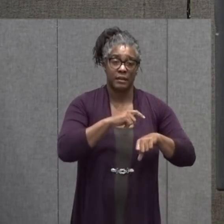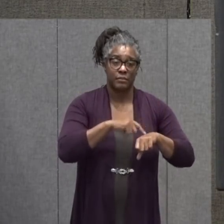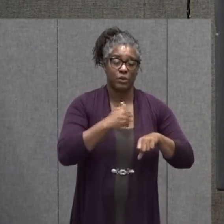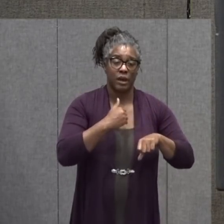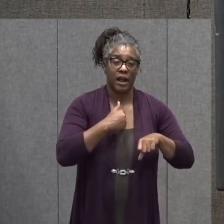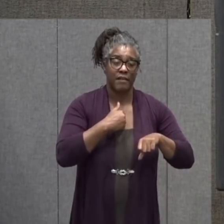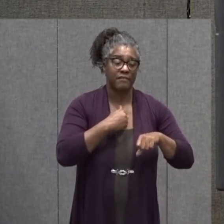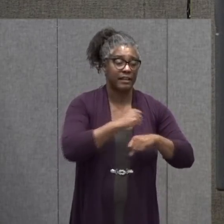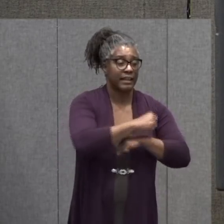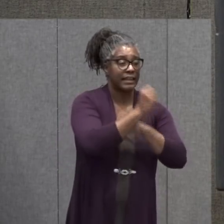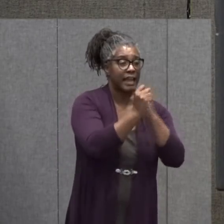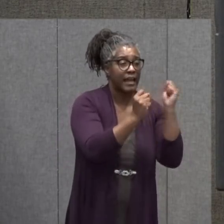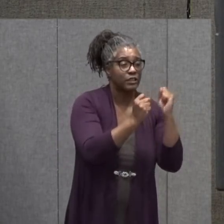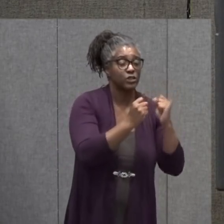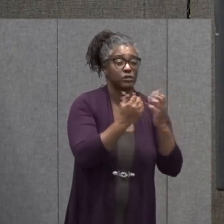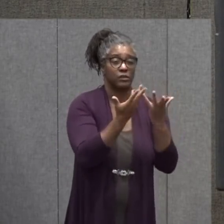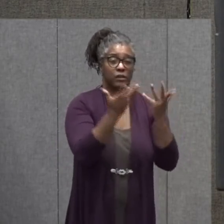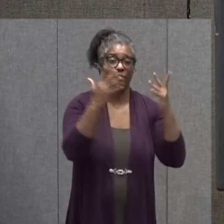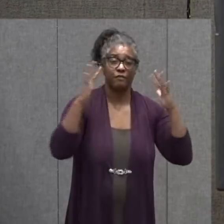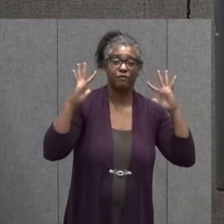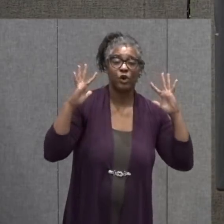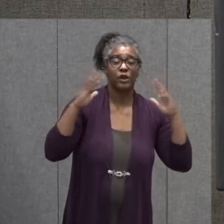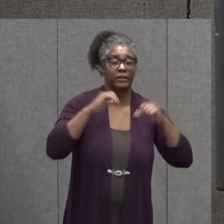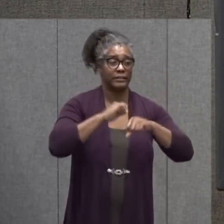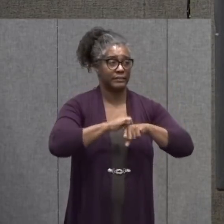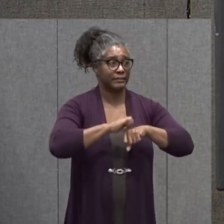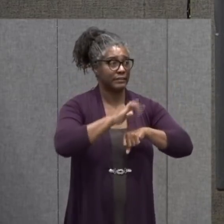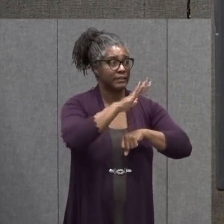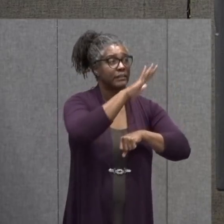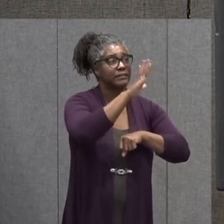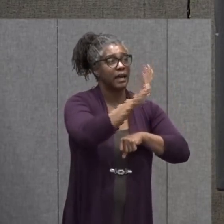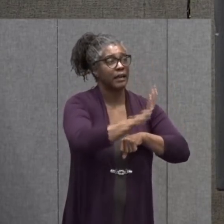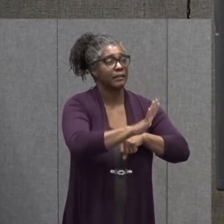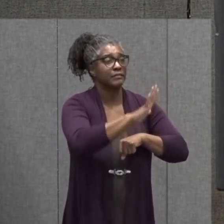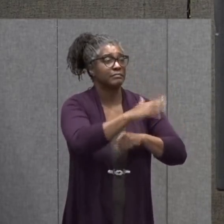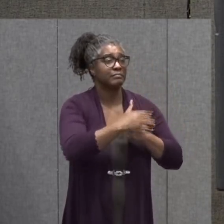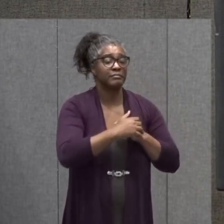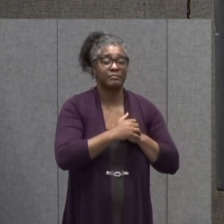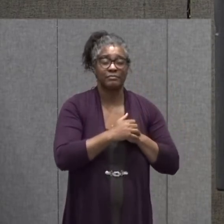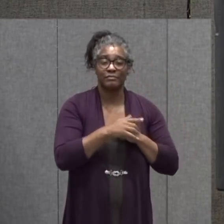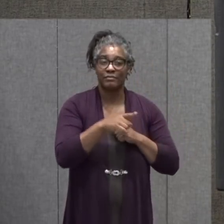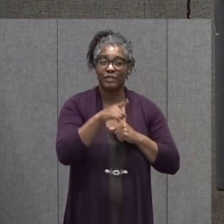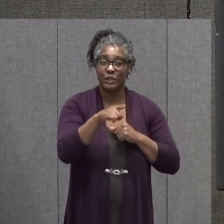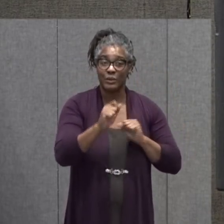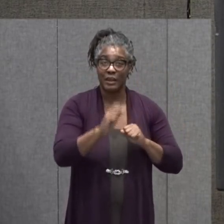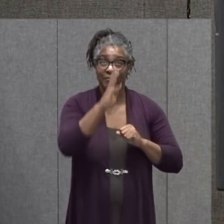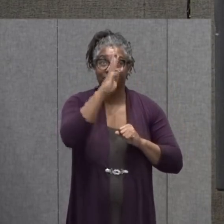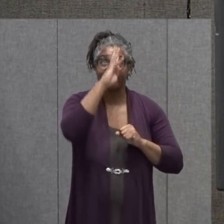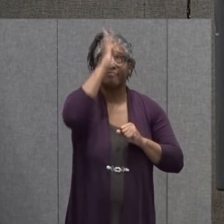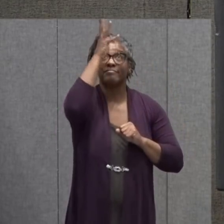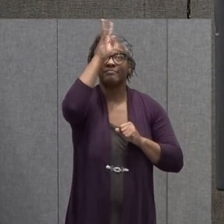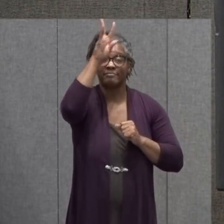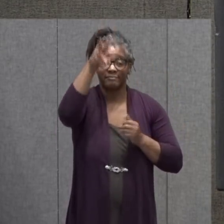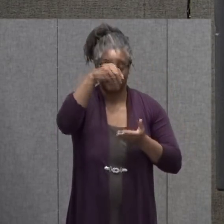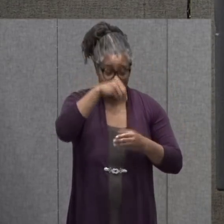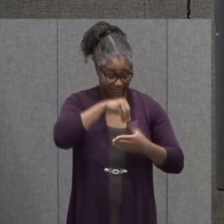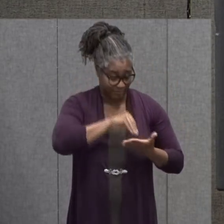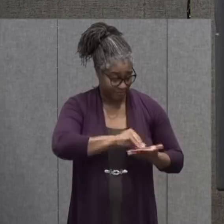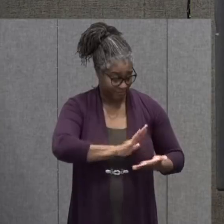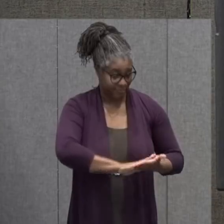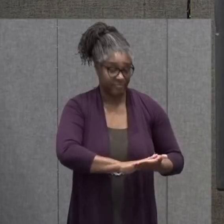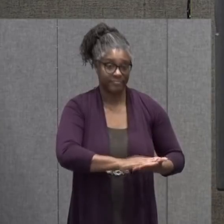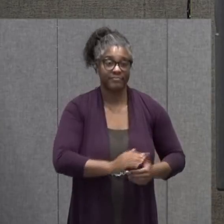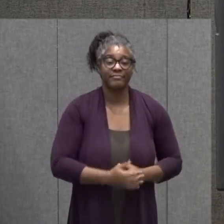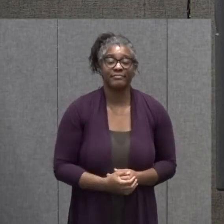hillside. Okay, you get to kind of create what's in your head and put it on paper. And also, all